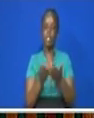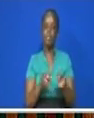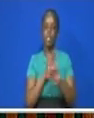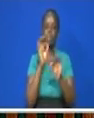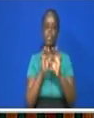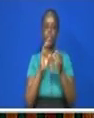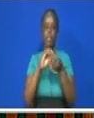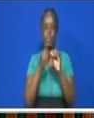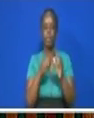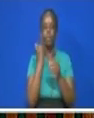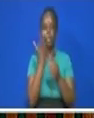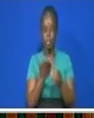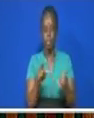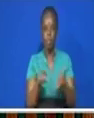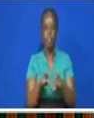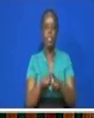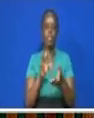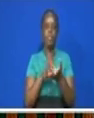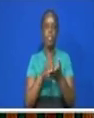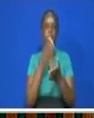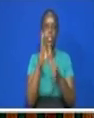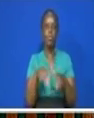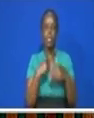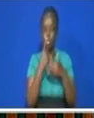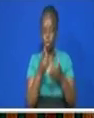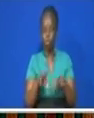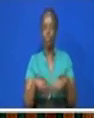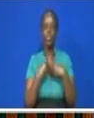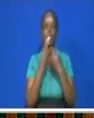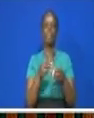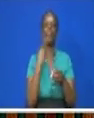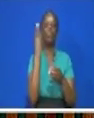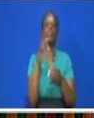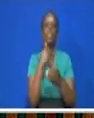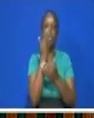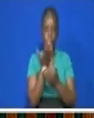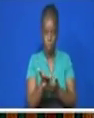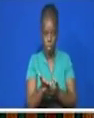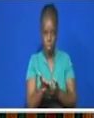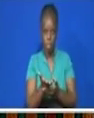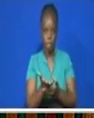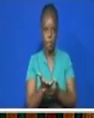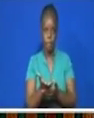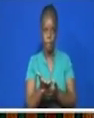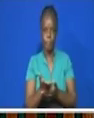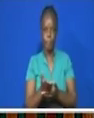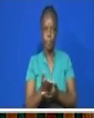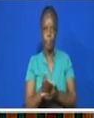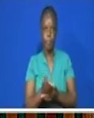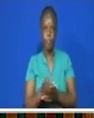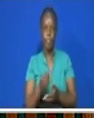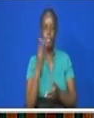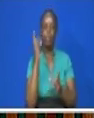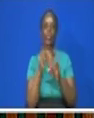of responses. For this case, we are told to give two responses. Let's go through those